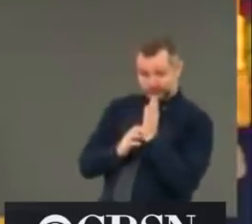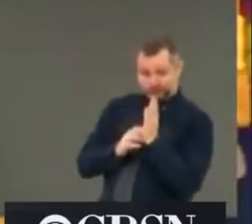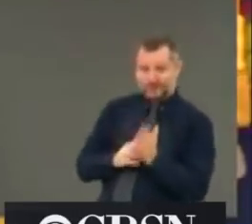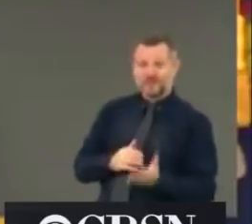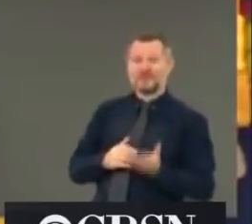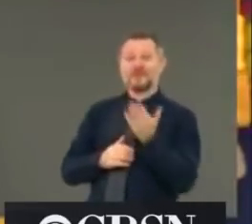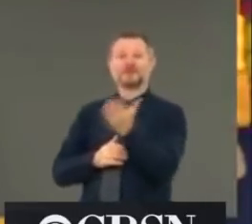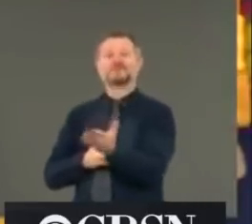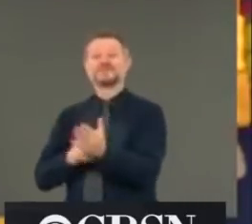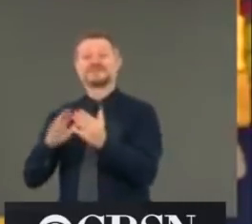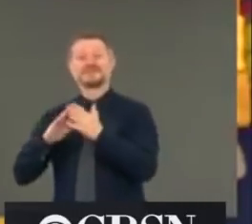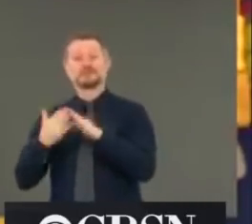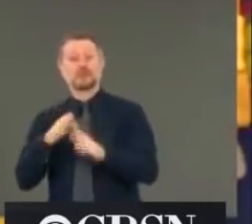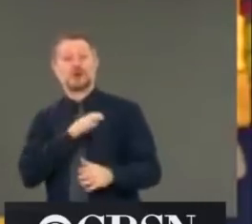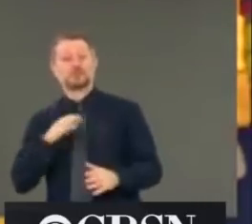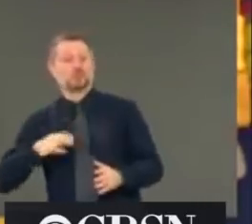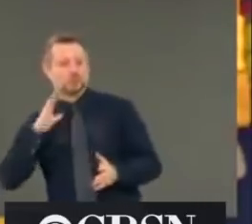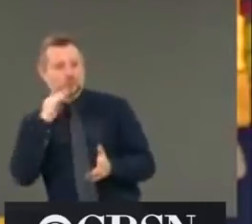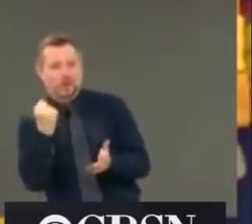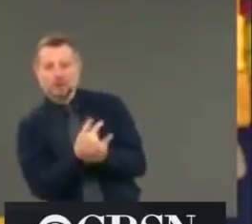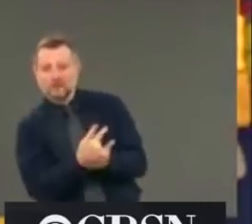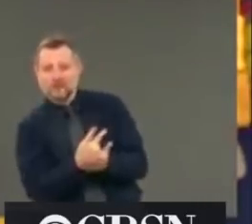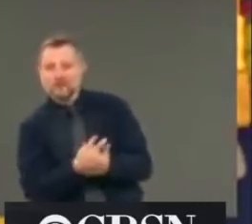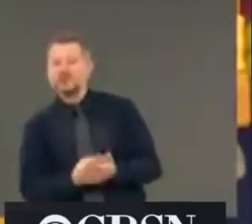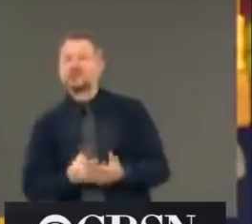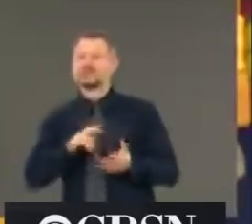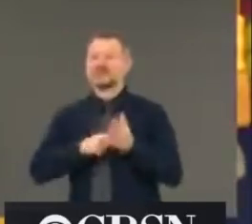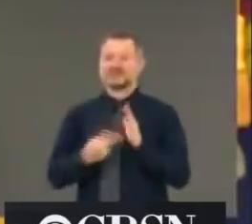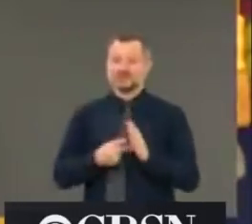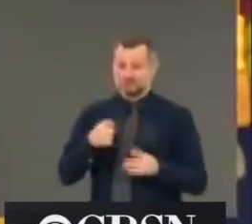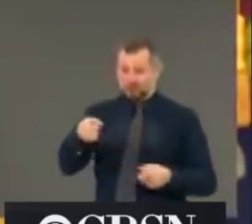has to pass it, so it's fully vetted.